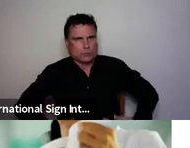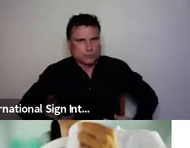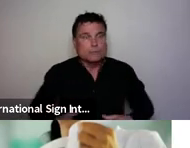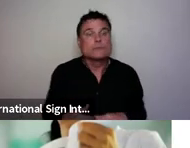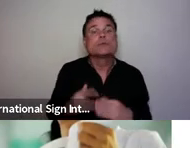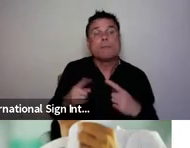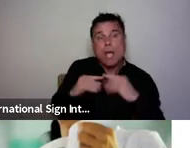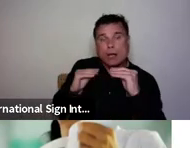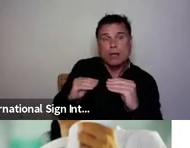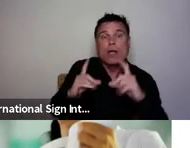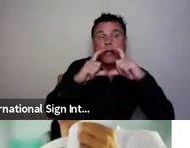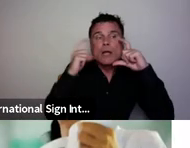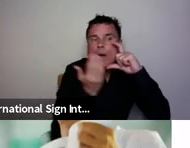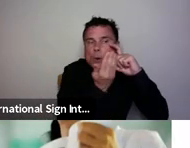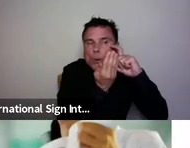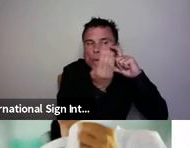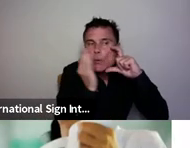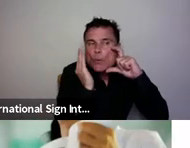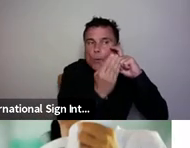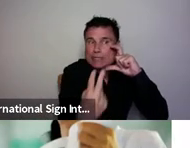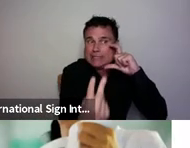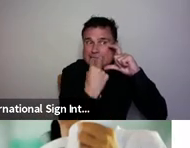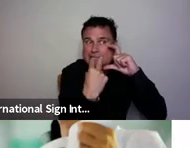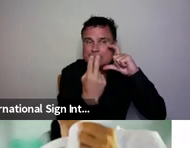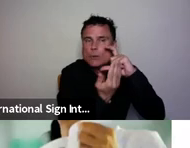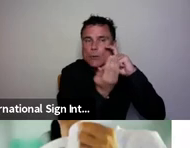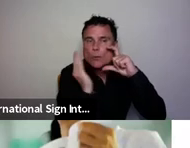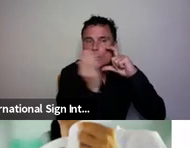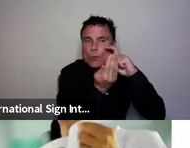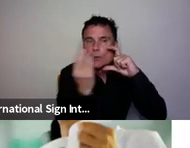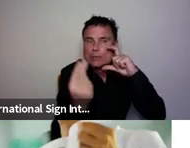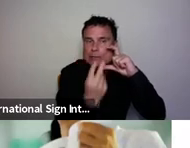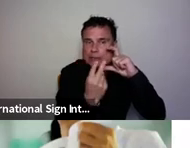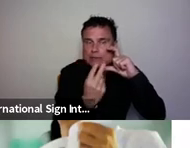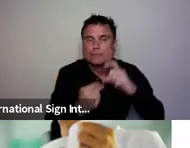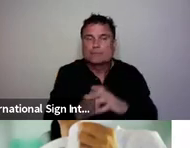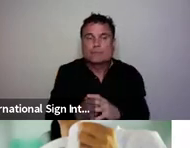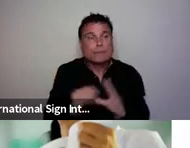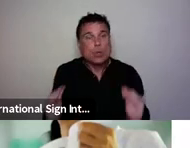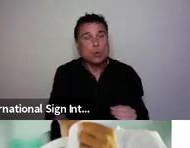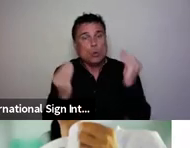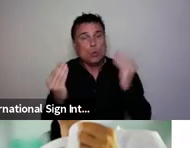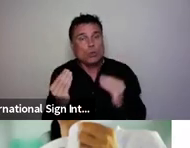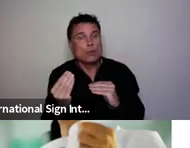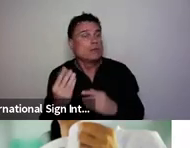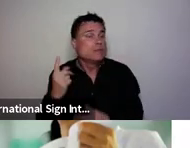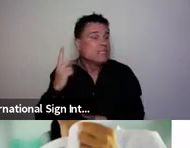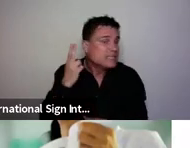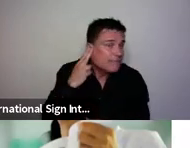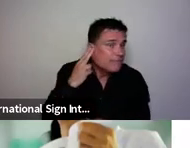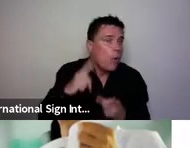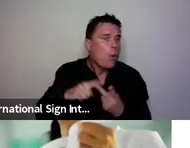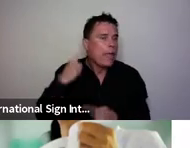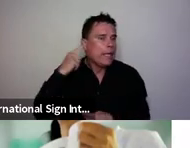educators for young people who are being trained that are hearing impaired or deaf so that they could see the